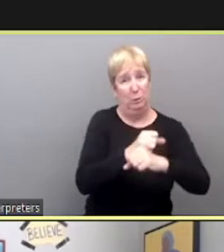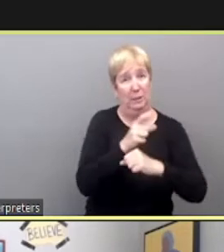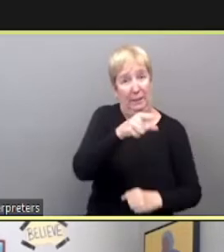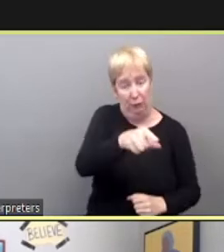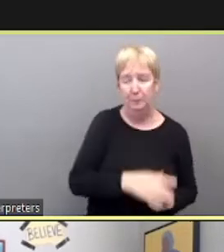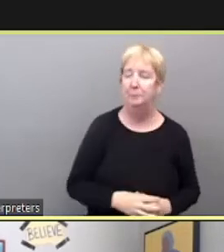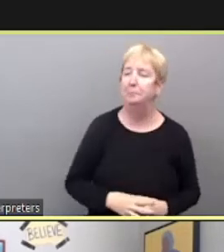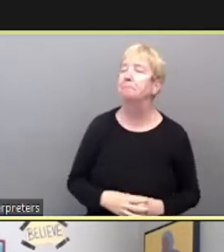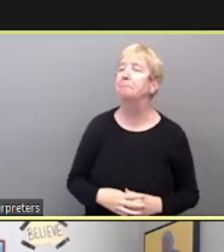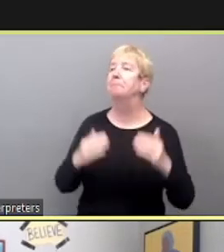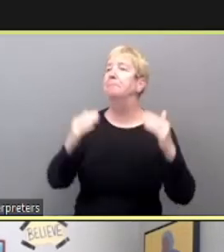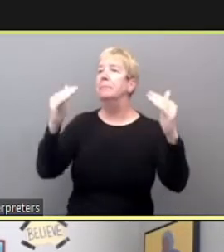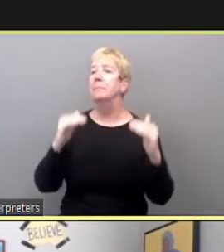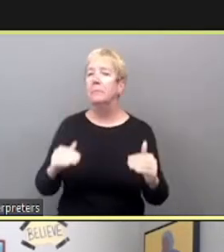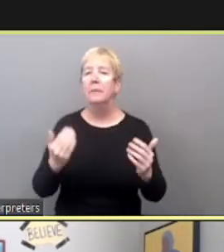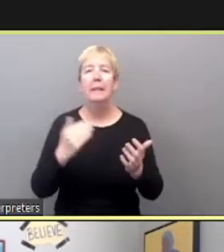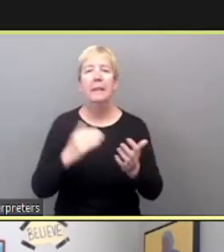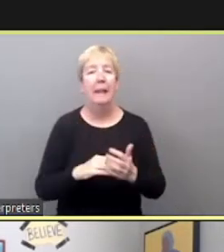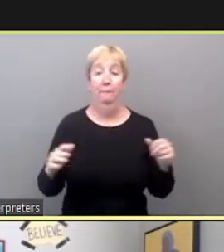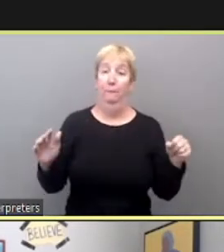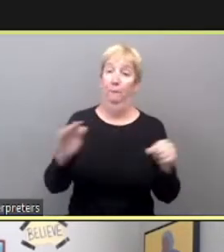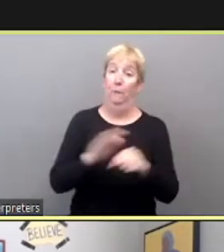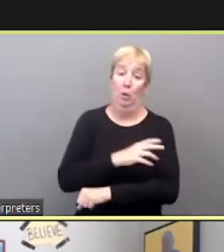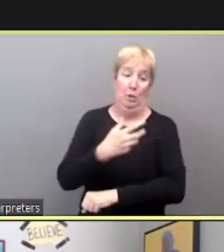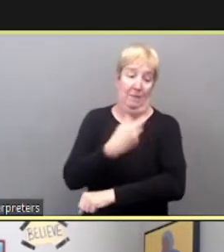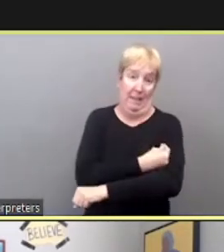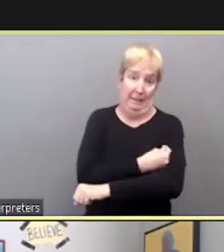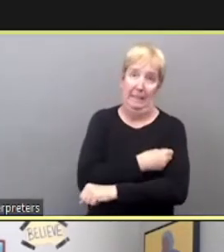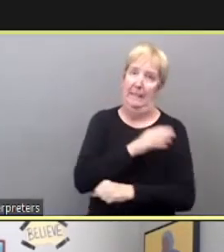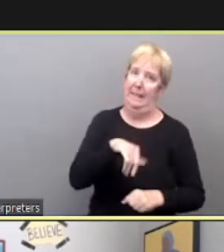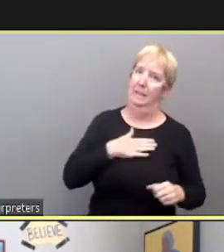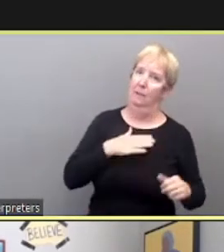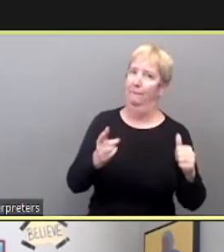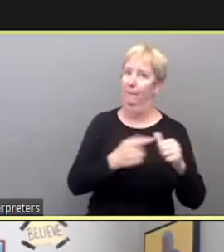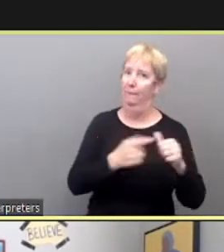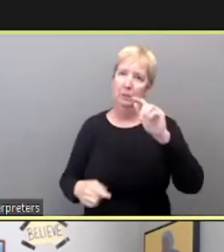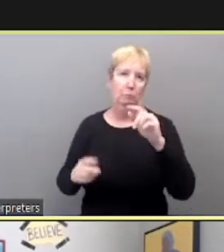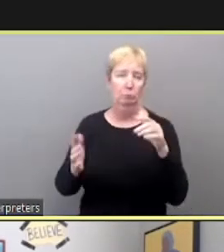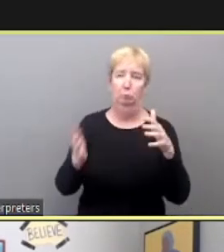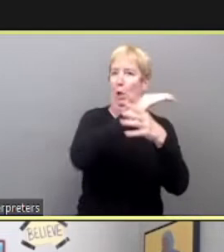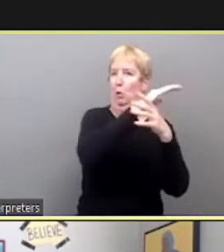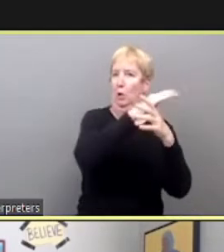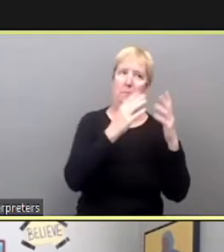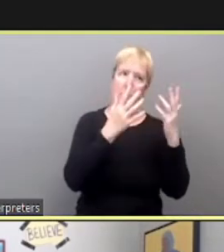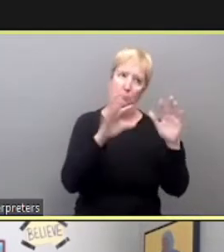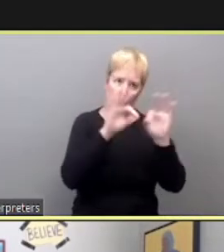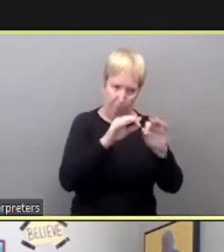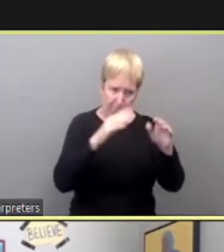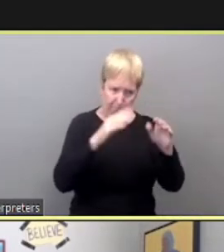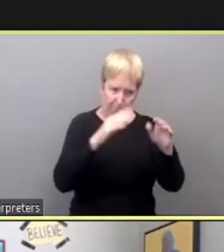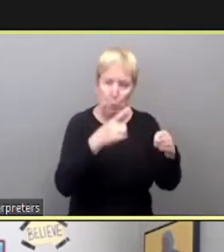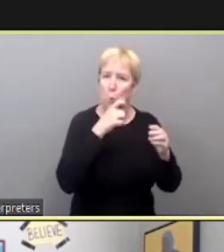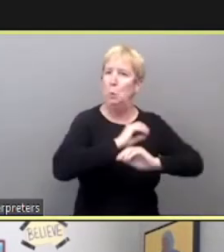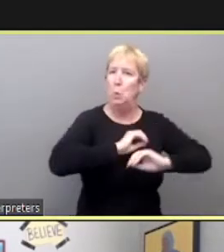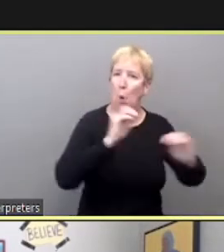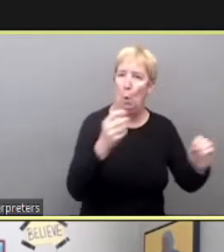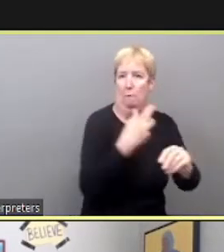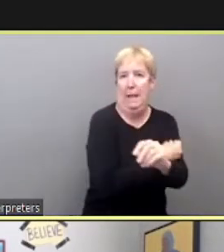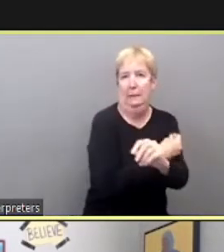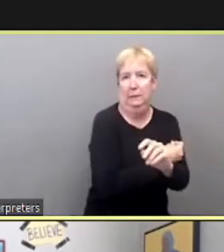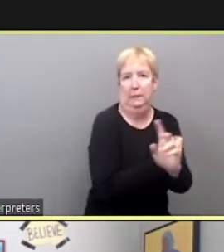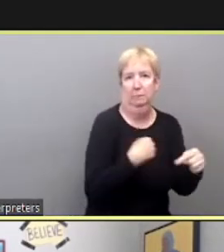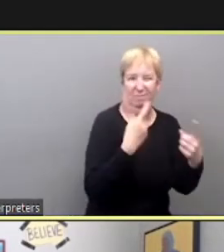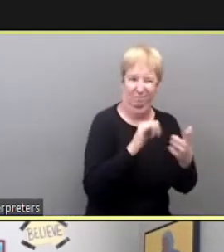first priority. And this is some great evidence that just recently came out with the Health and